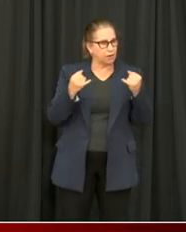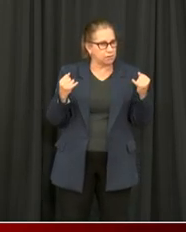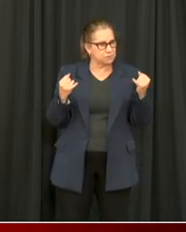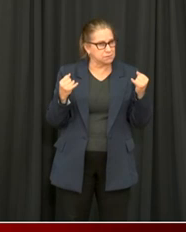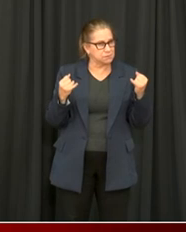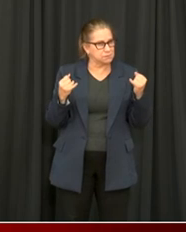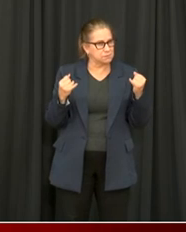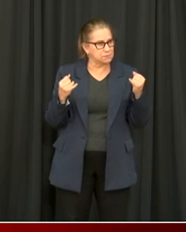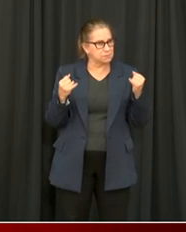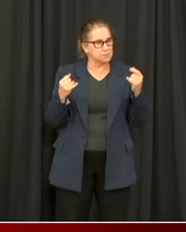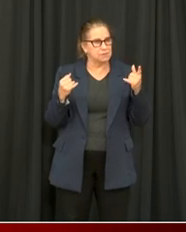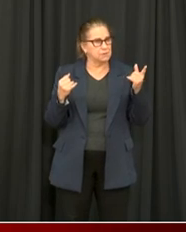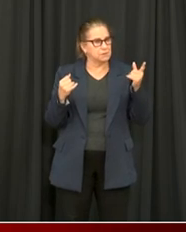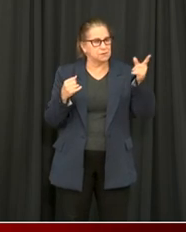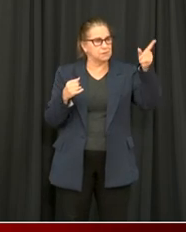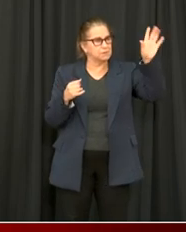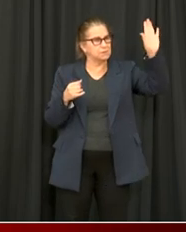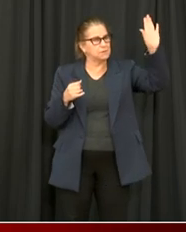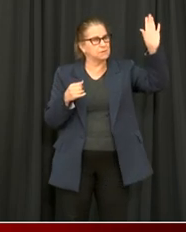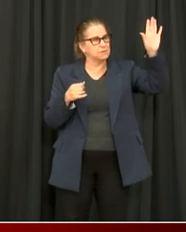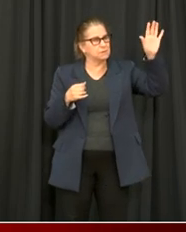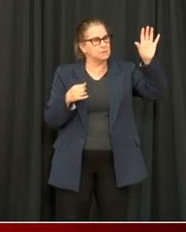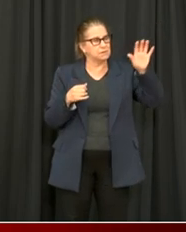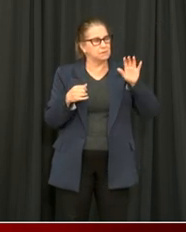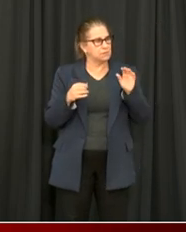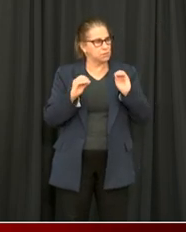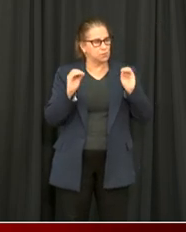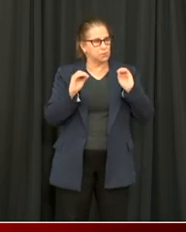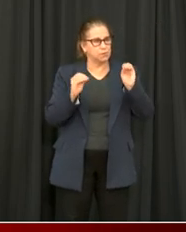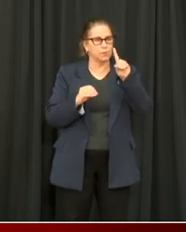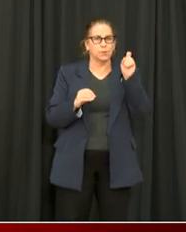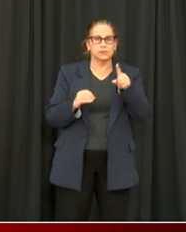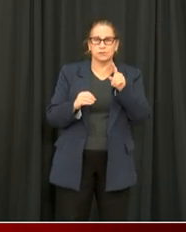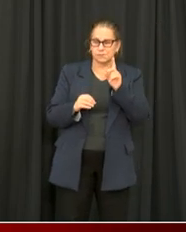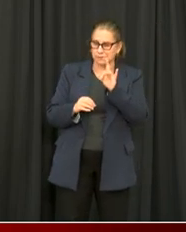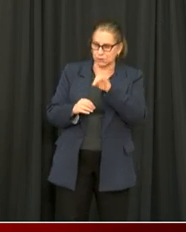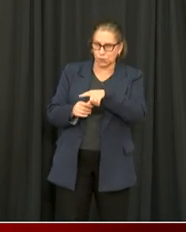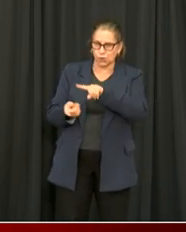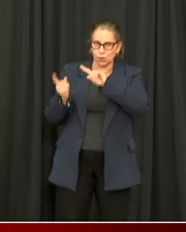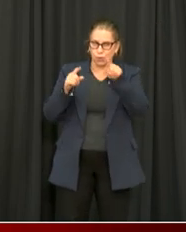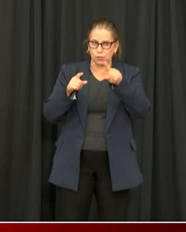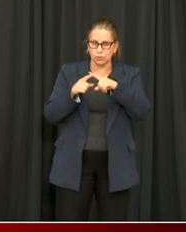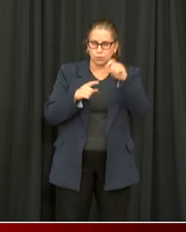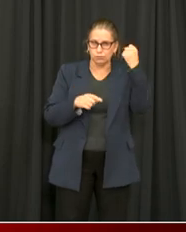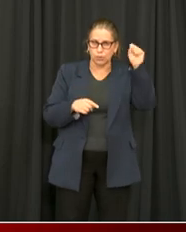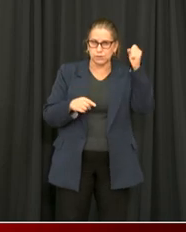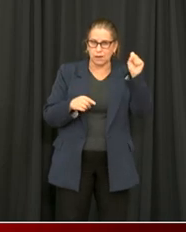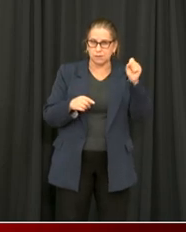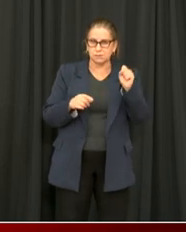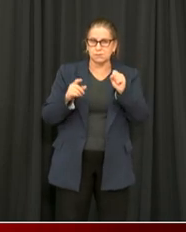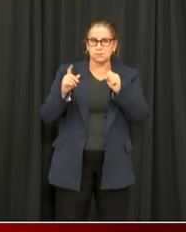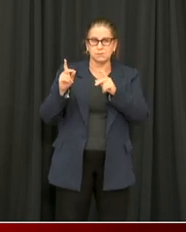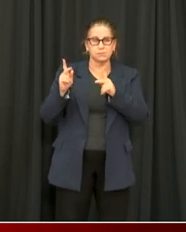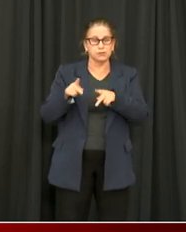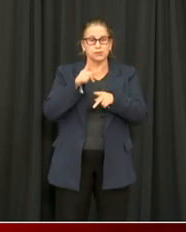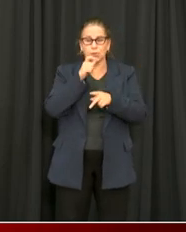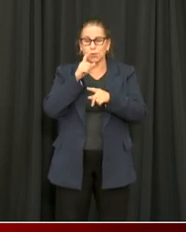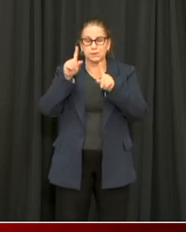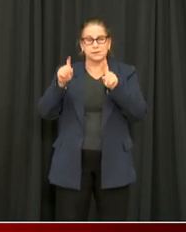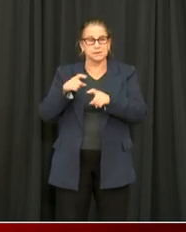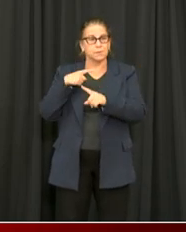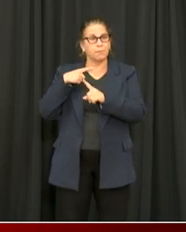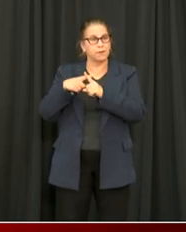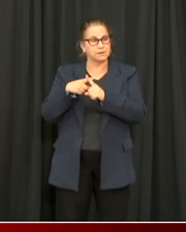couple of weeks. Is that a directive being put into place here in the district? And if not, why?